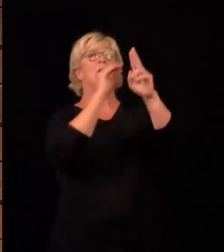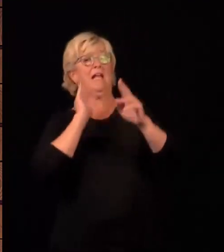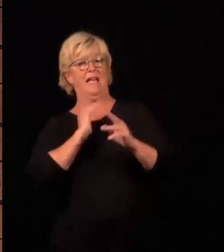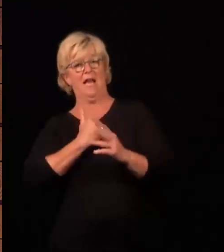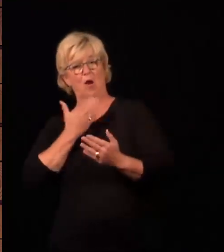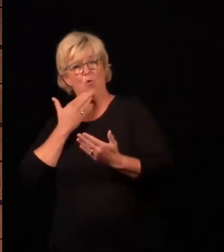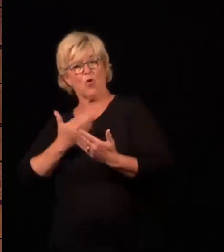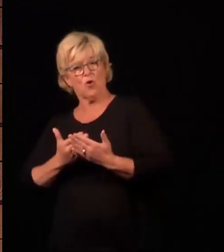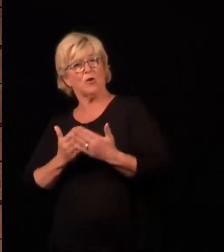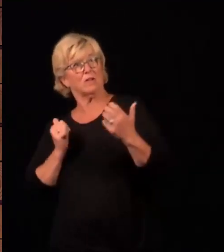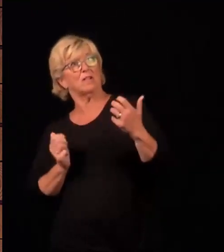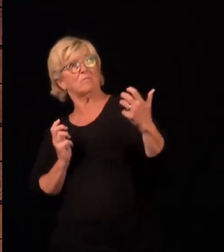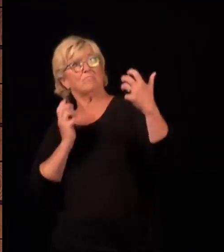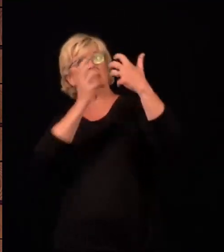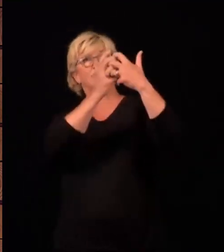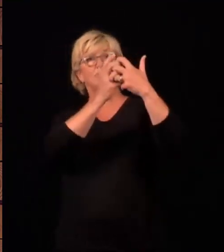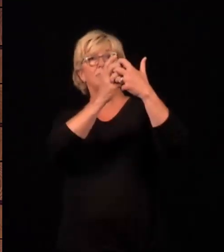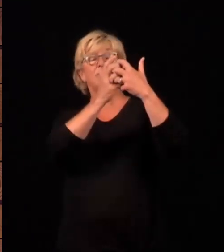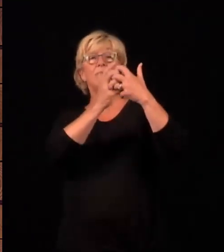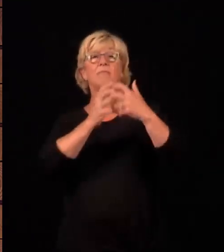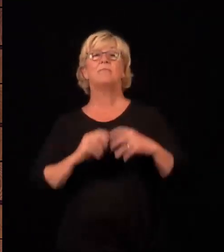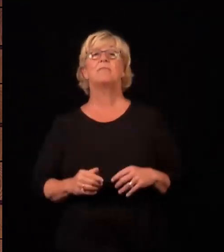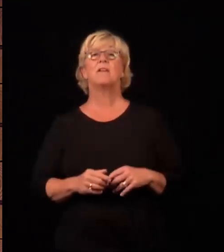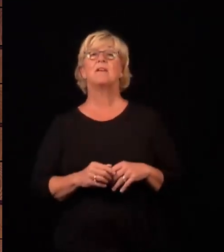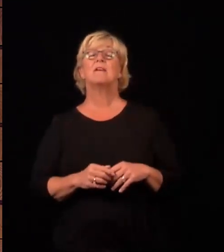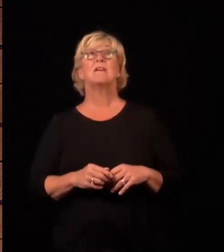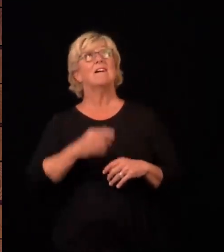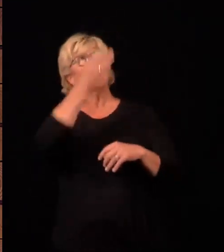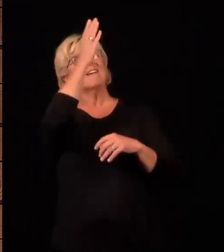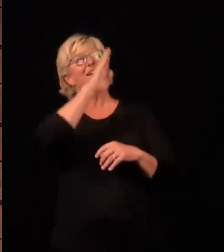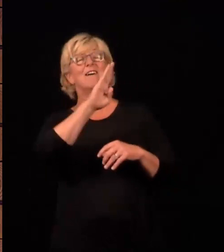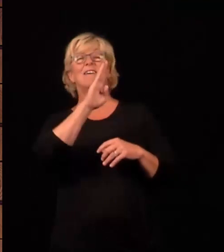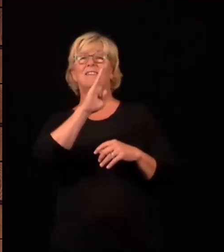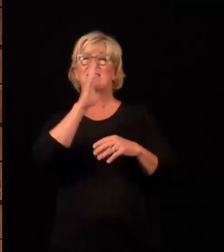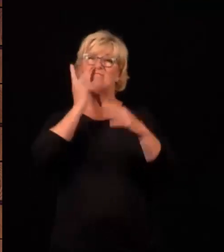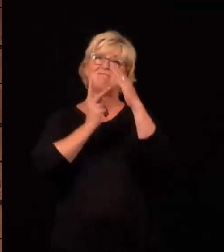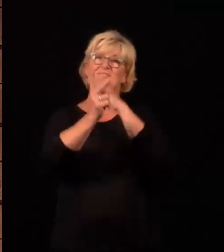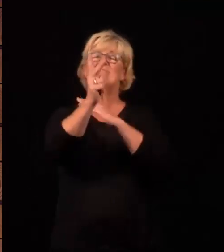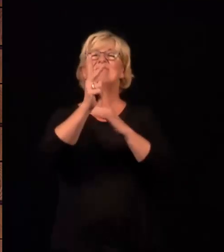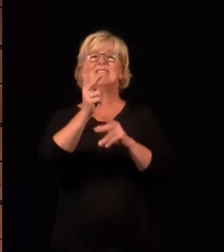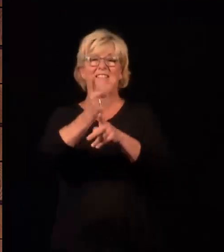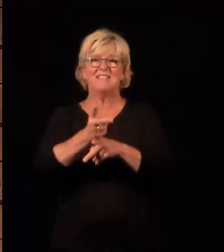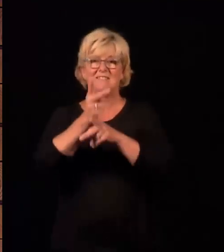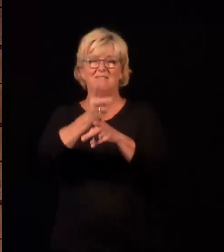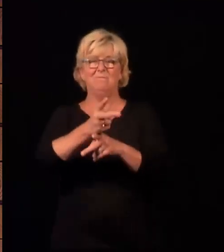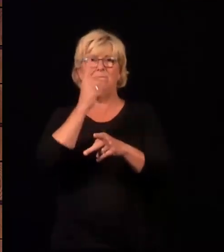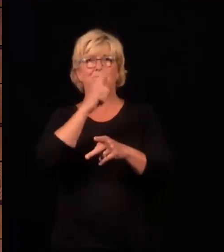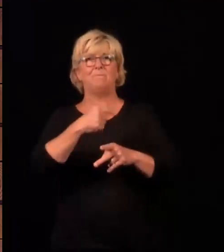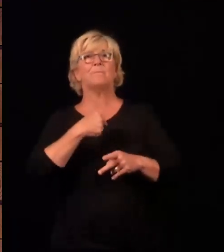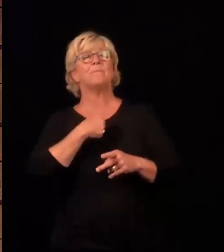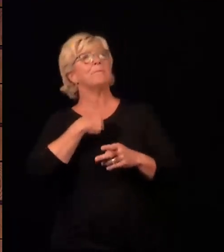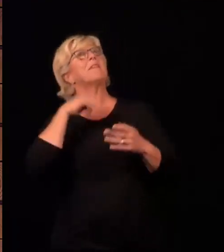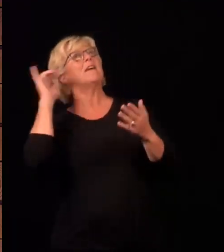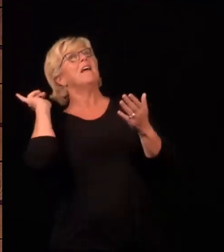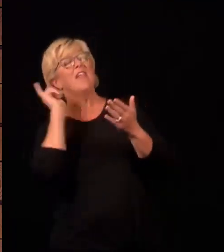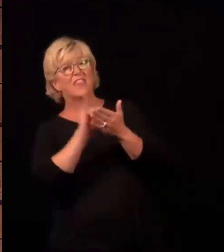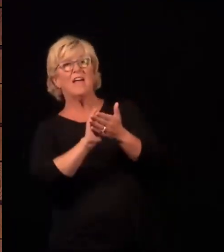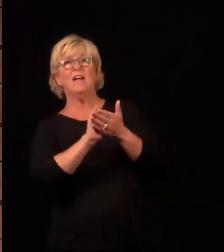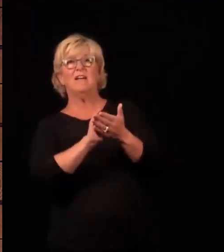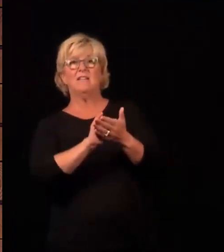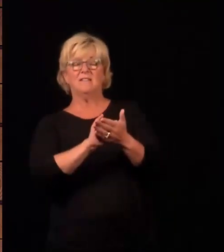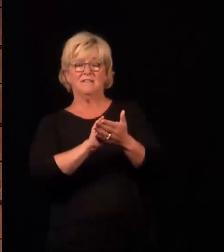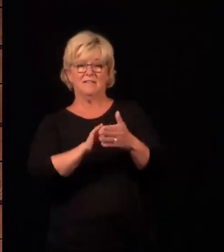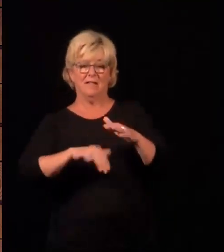our good. And the providential care of God is always near. That's the